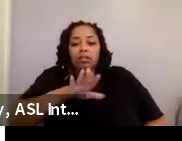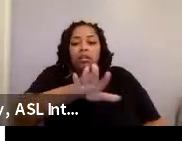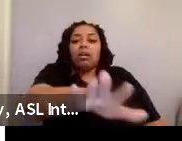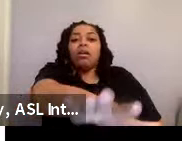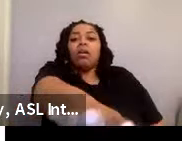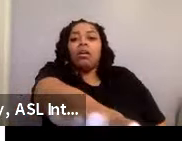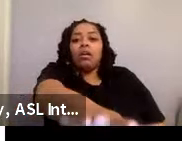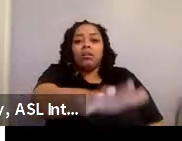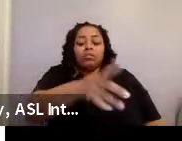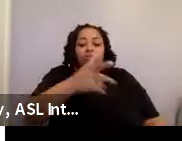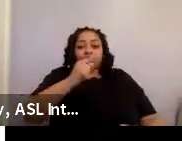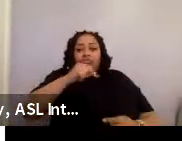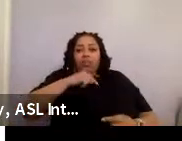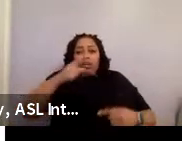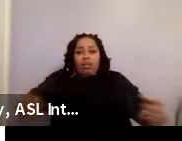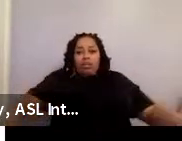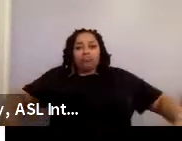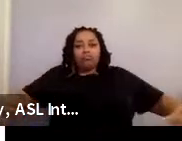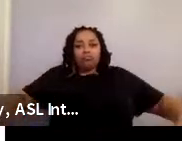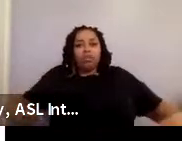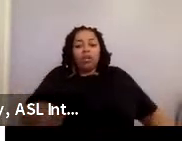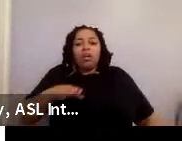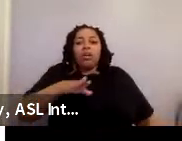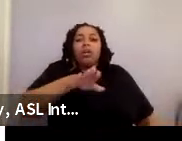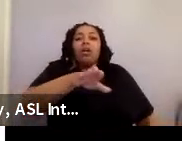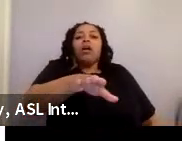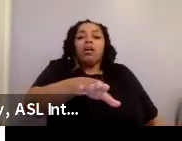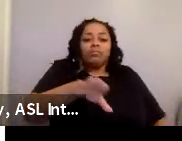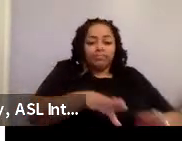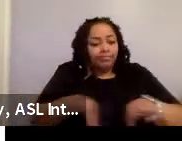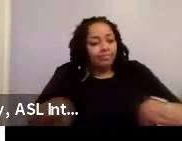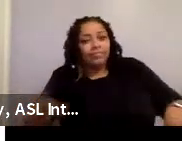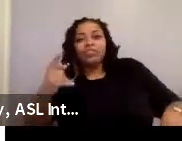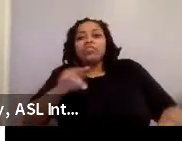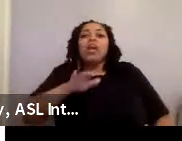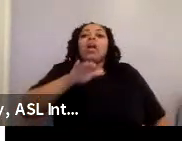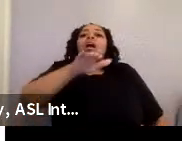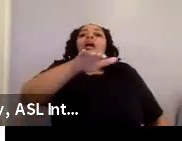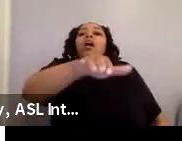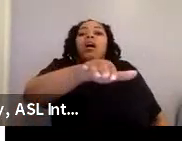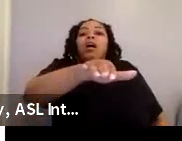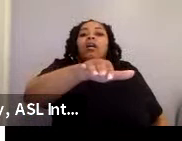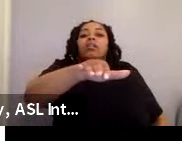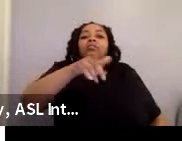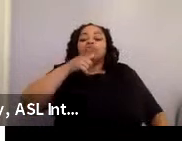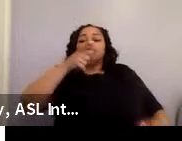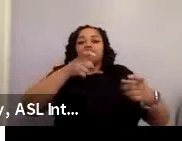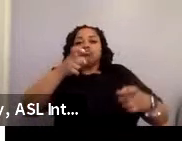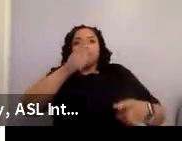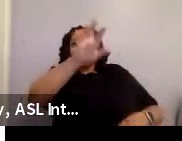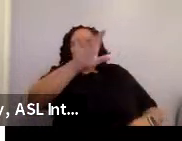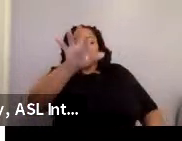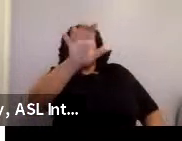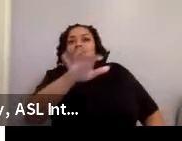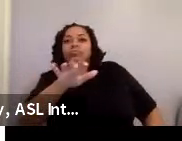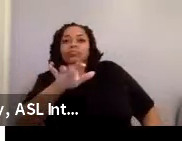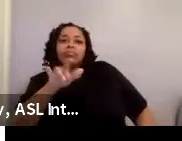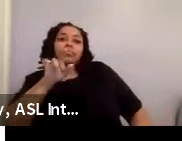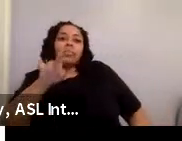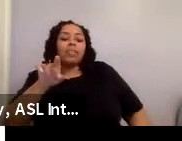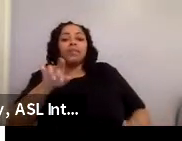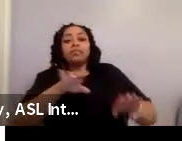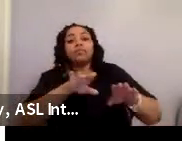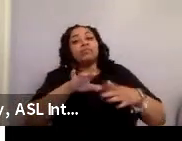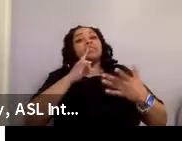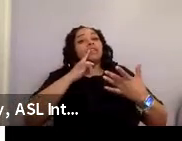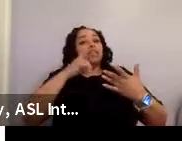who's rolling up to a counter and they're reaching over it to the controls and keys. This standard addresses